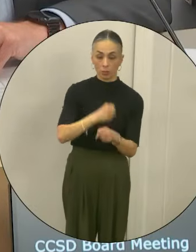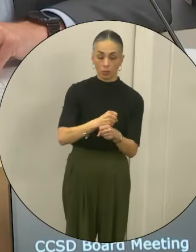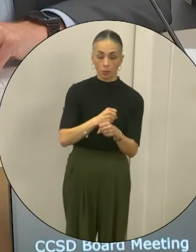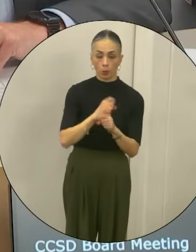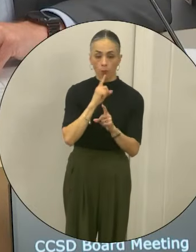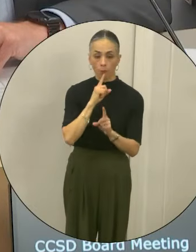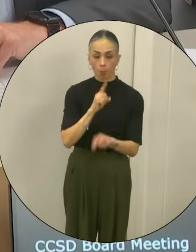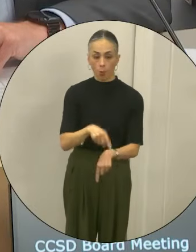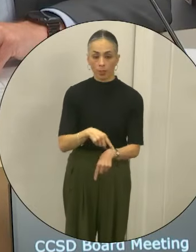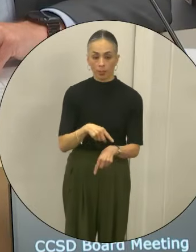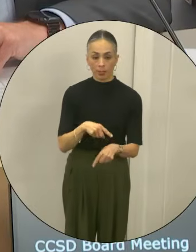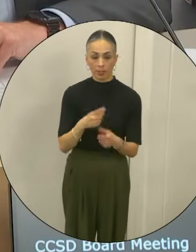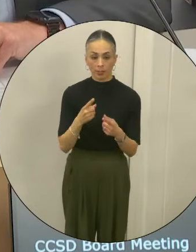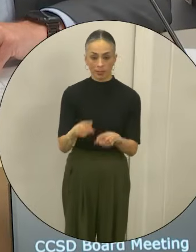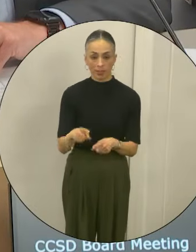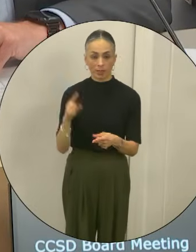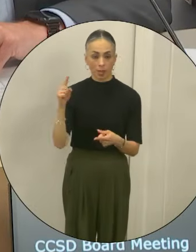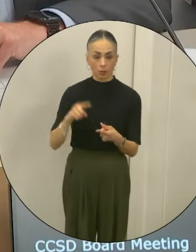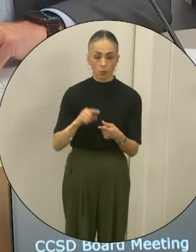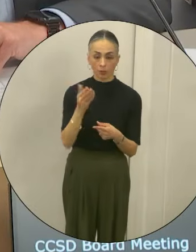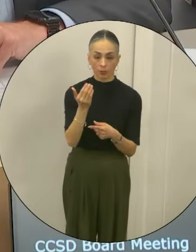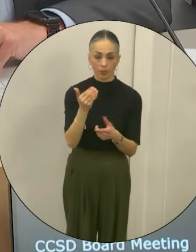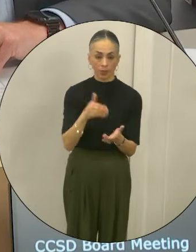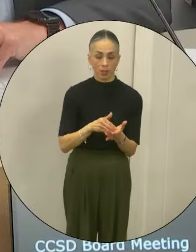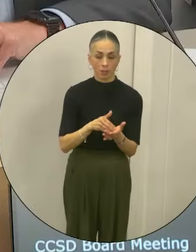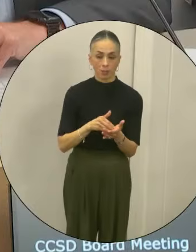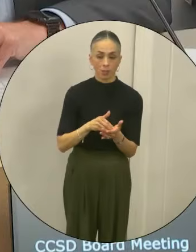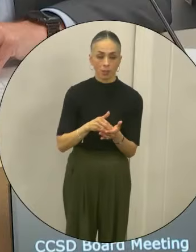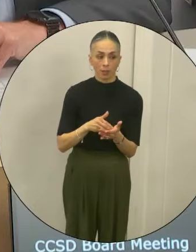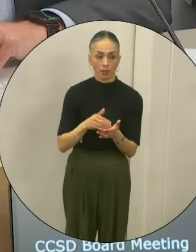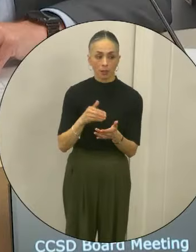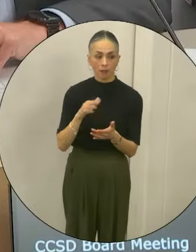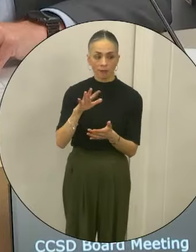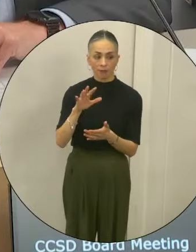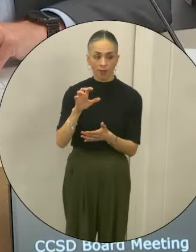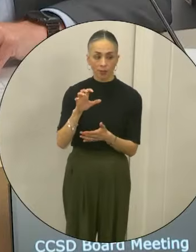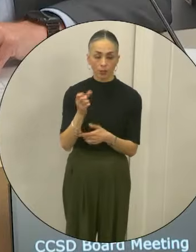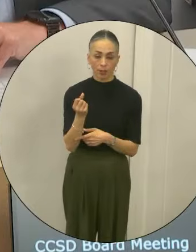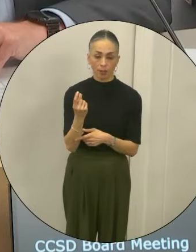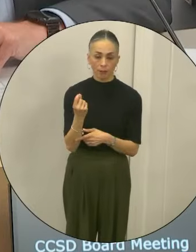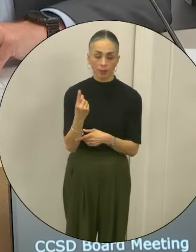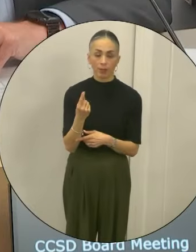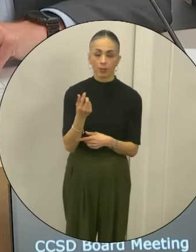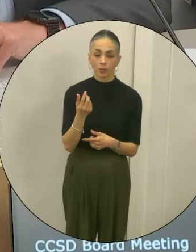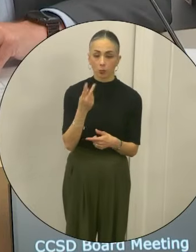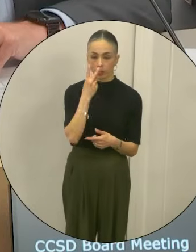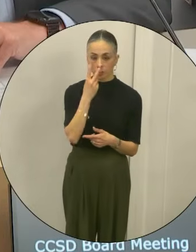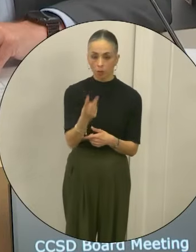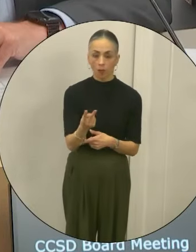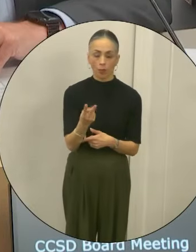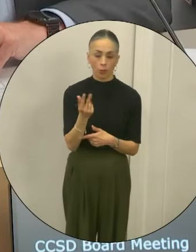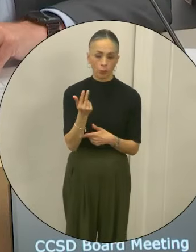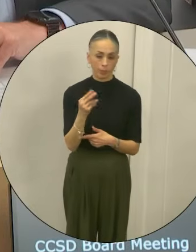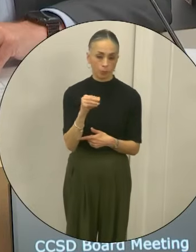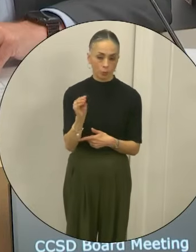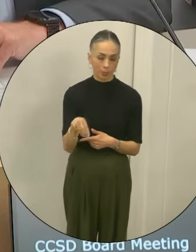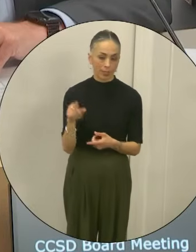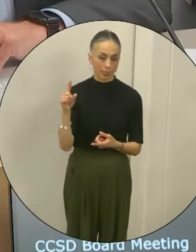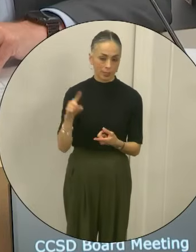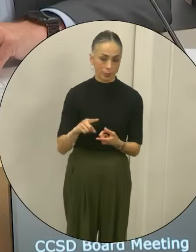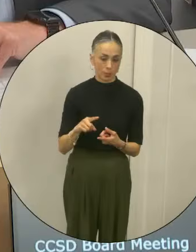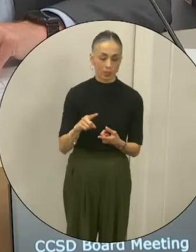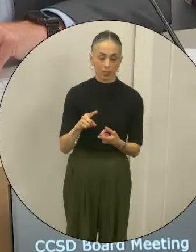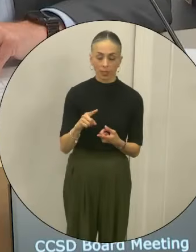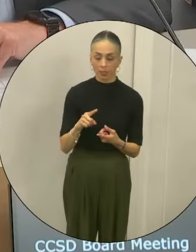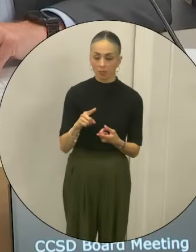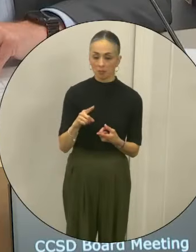reported incidents were down to 15,511. So we saw a 13% decrease. And again, we're